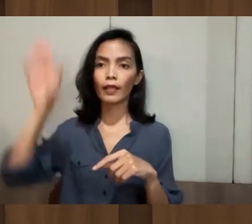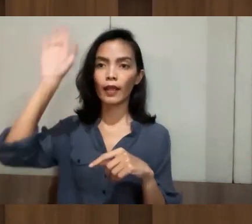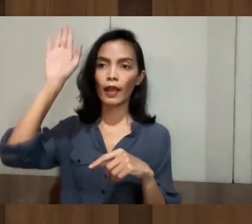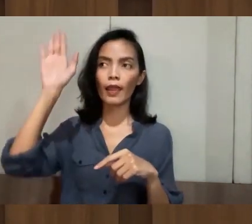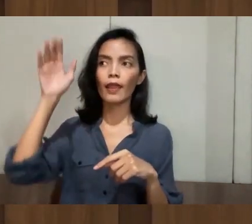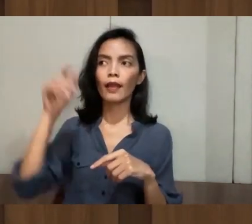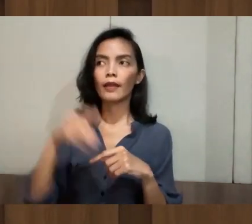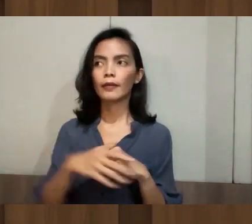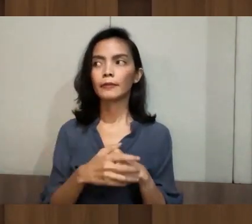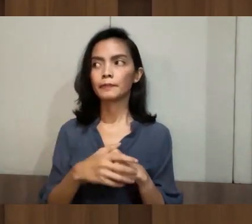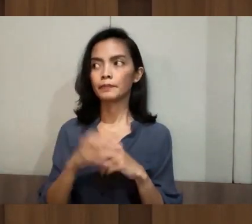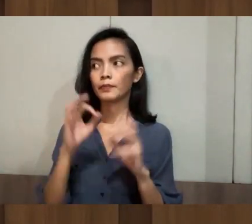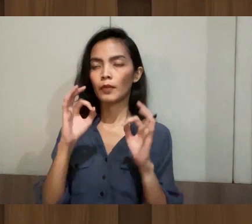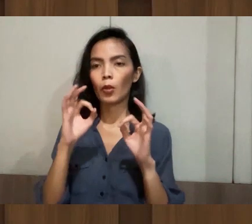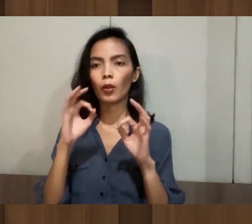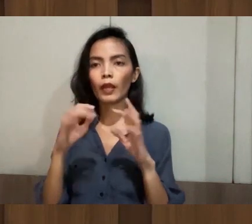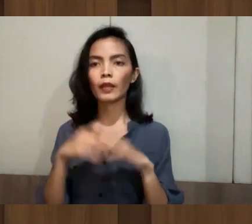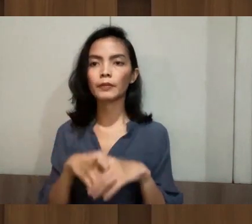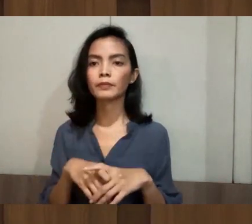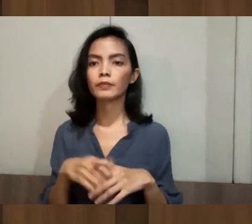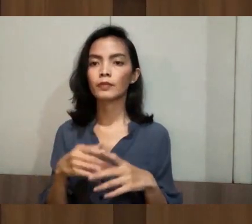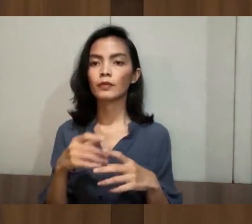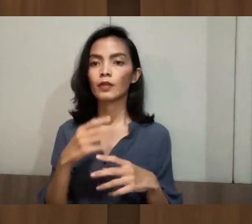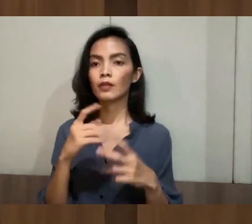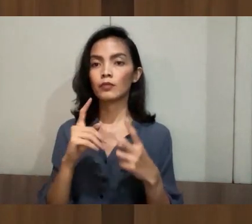of 17 to 24 years old?